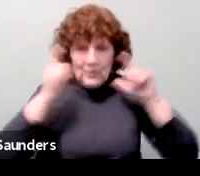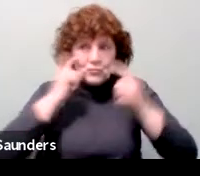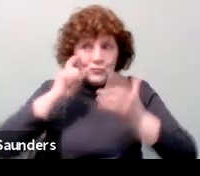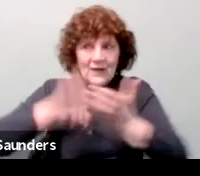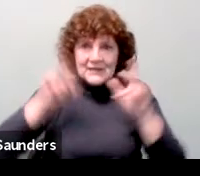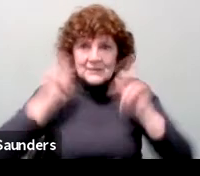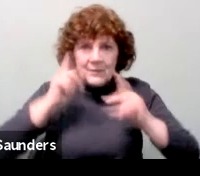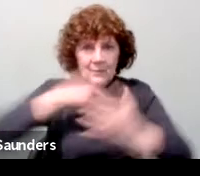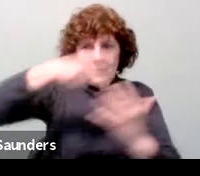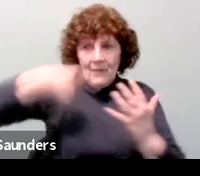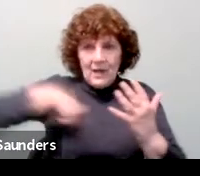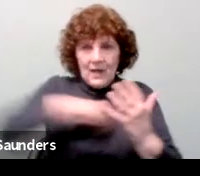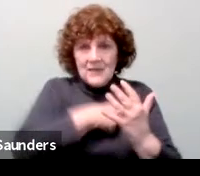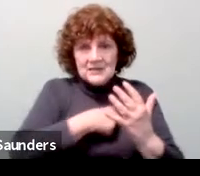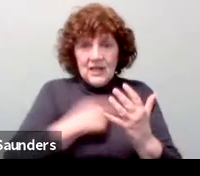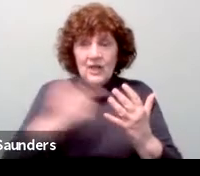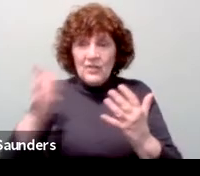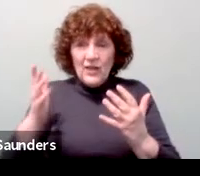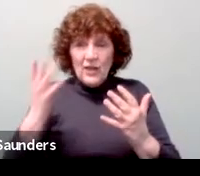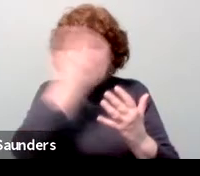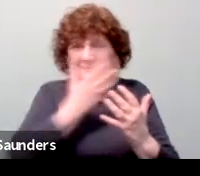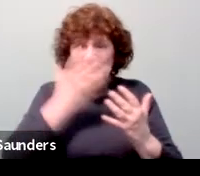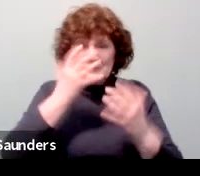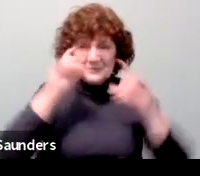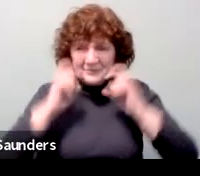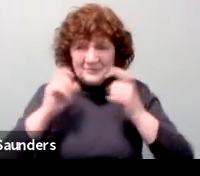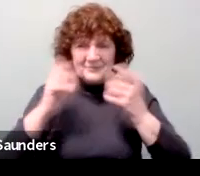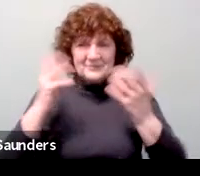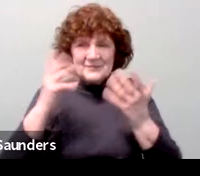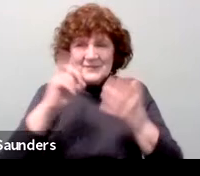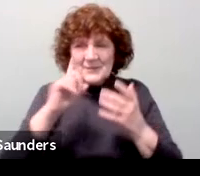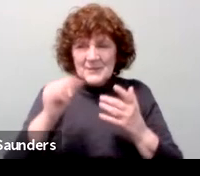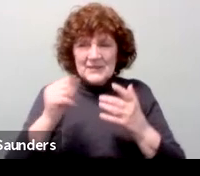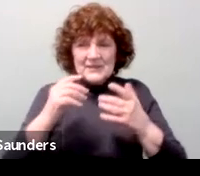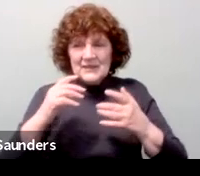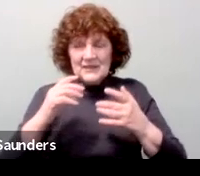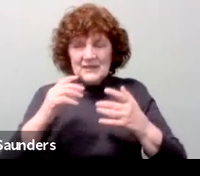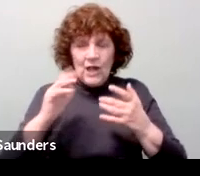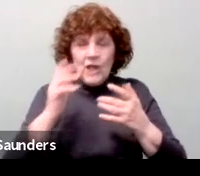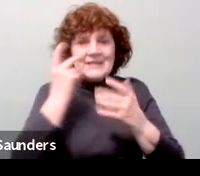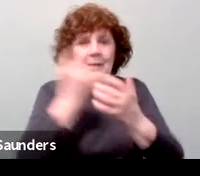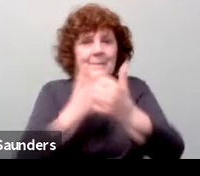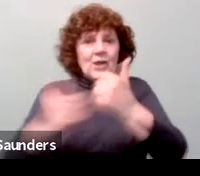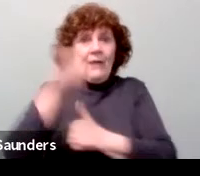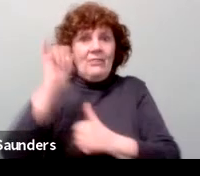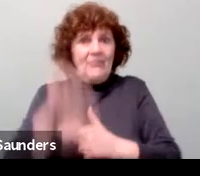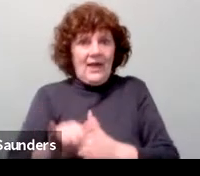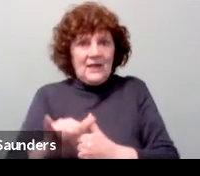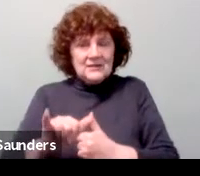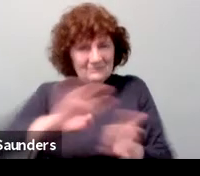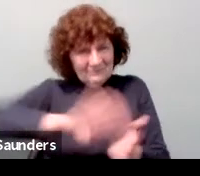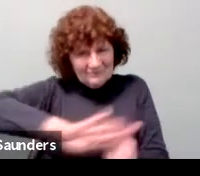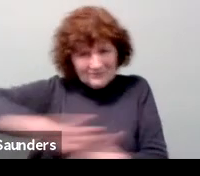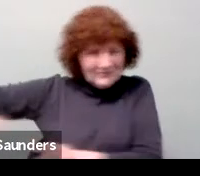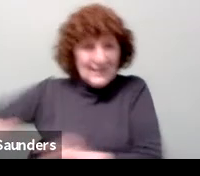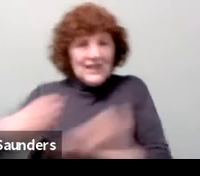the blemishes, looking beyond the disabilities, and trying once again to embrace the